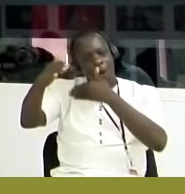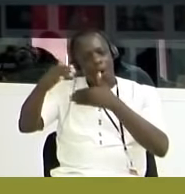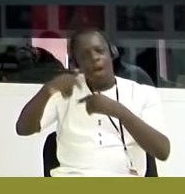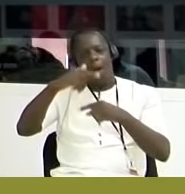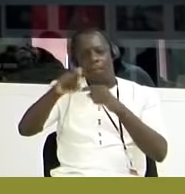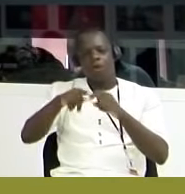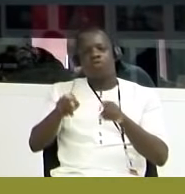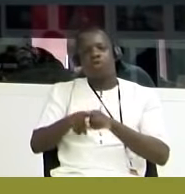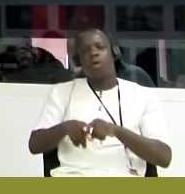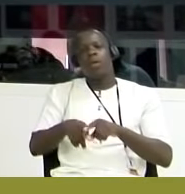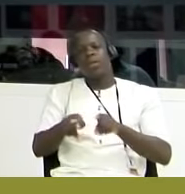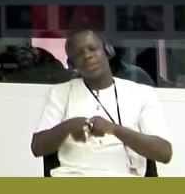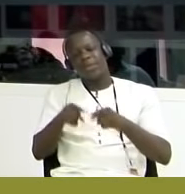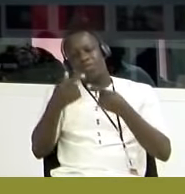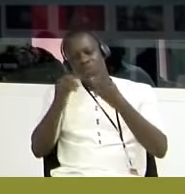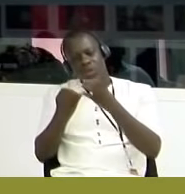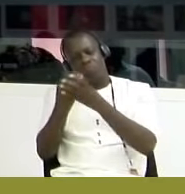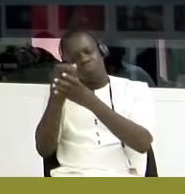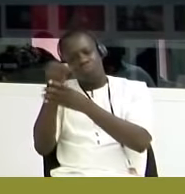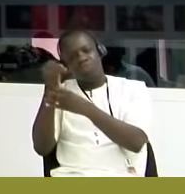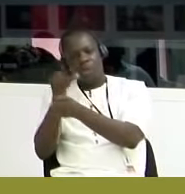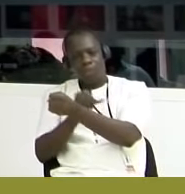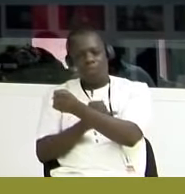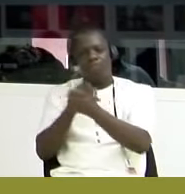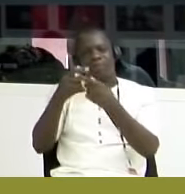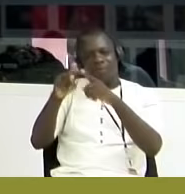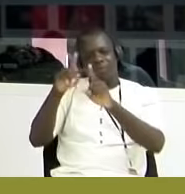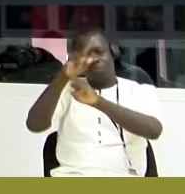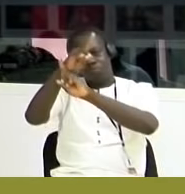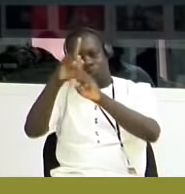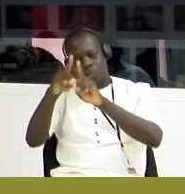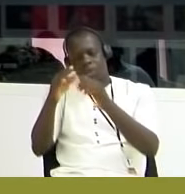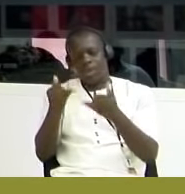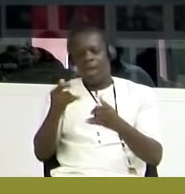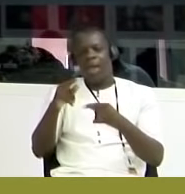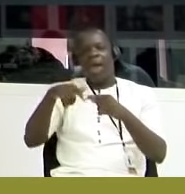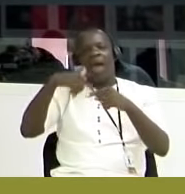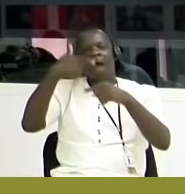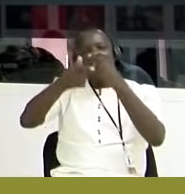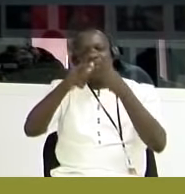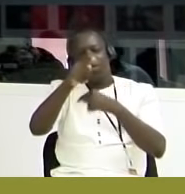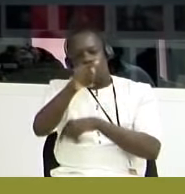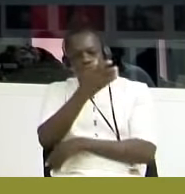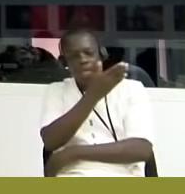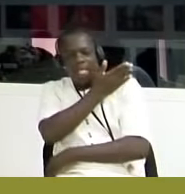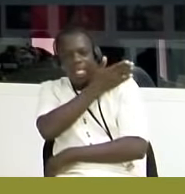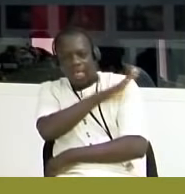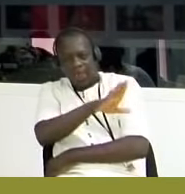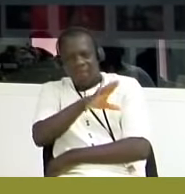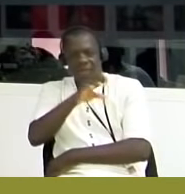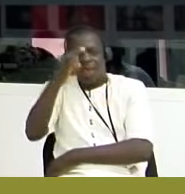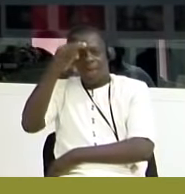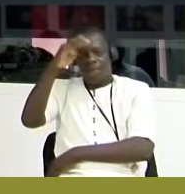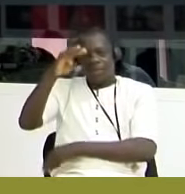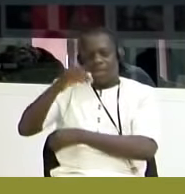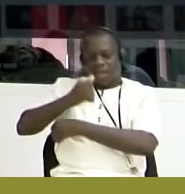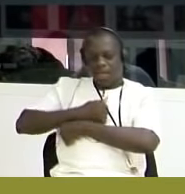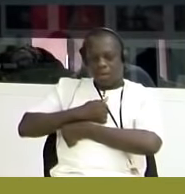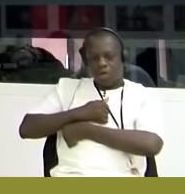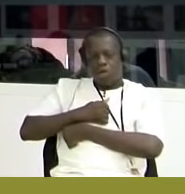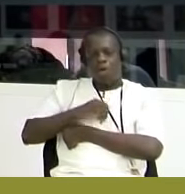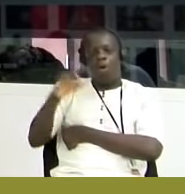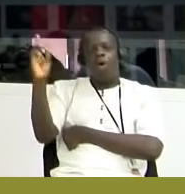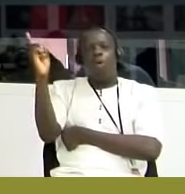and 11. Yes, ma'am. After you you left as Minister of Interior in 2003, what was the